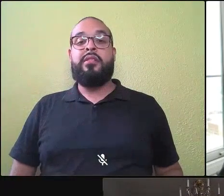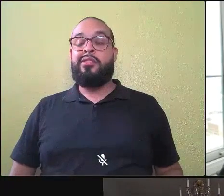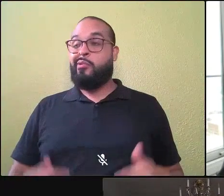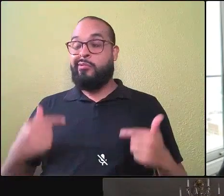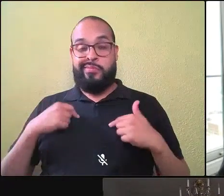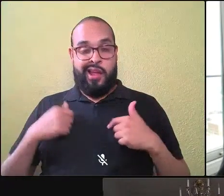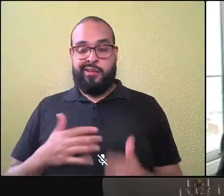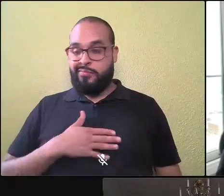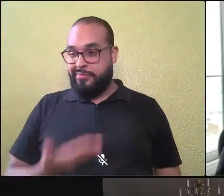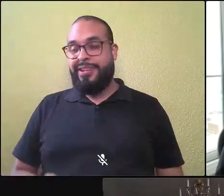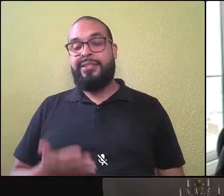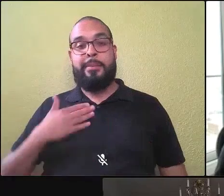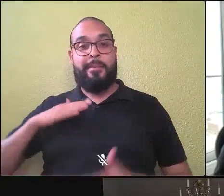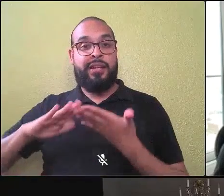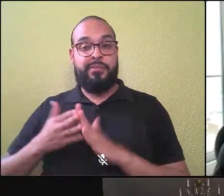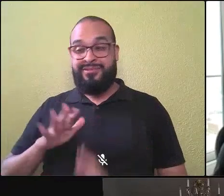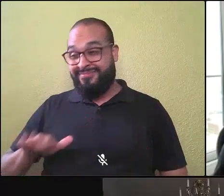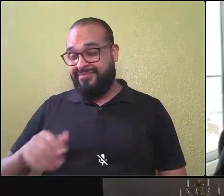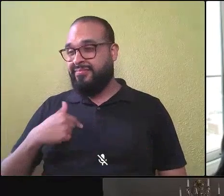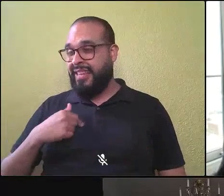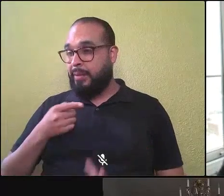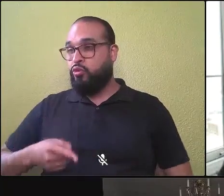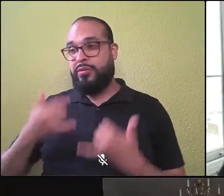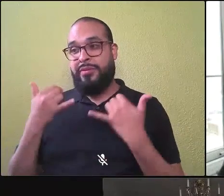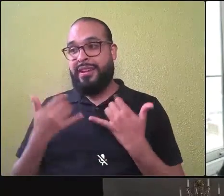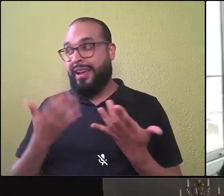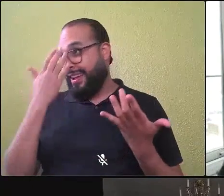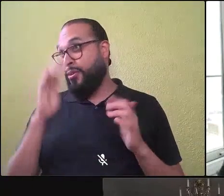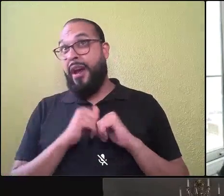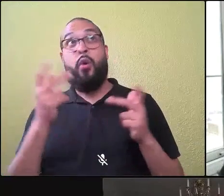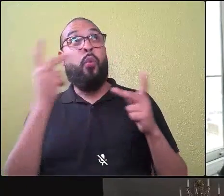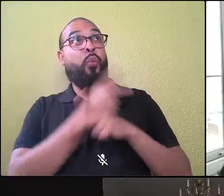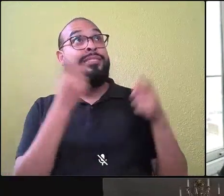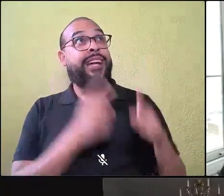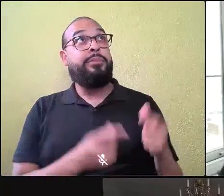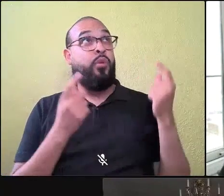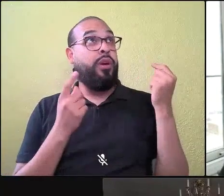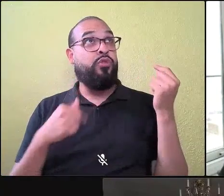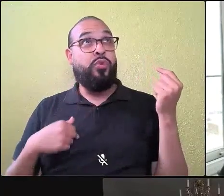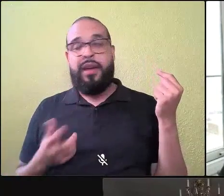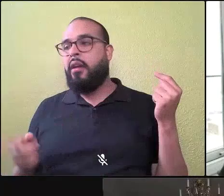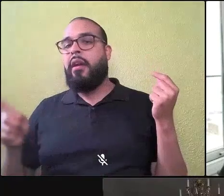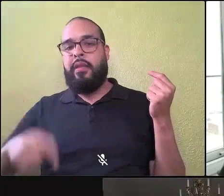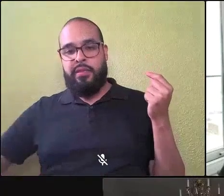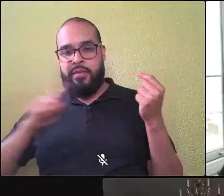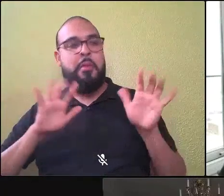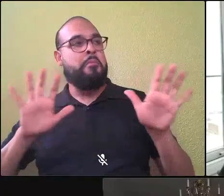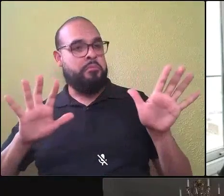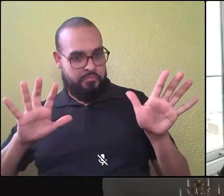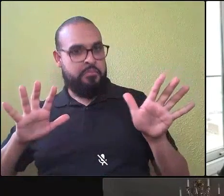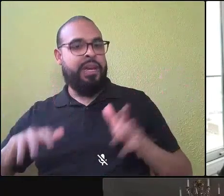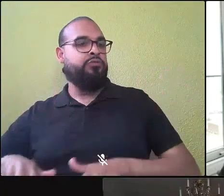and supported. I mean, again, these folks are leaders themselves, but he pretty much took over and started, to a certain